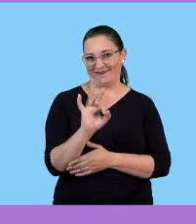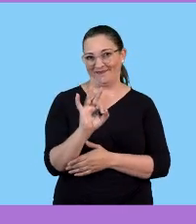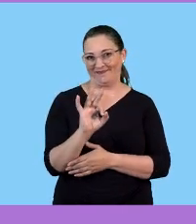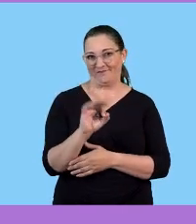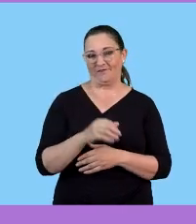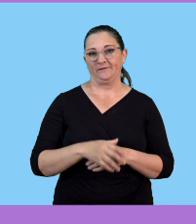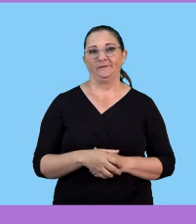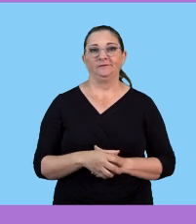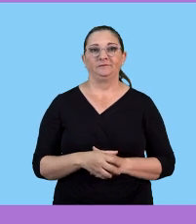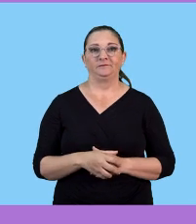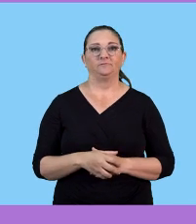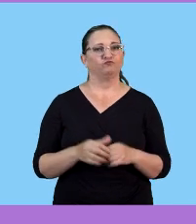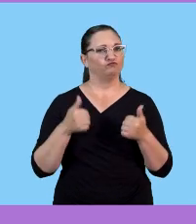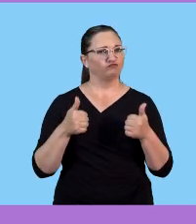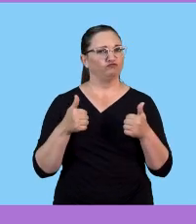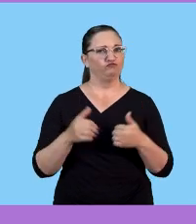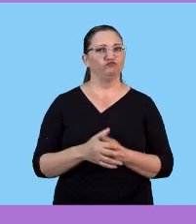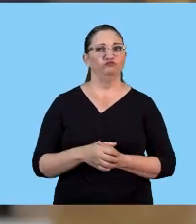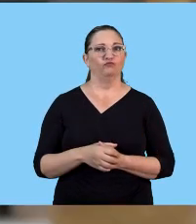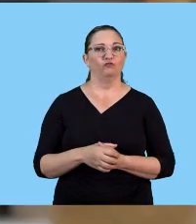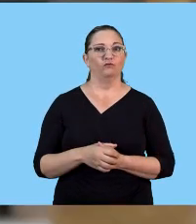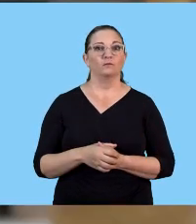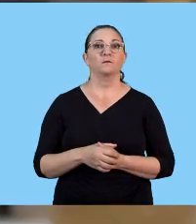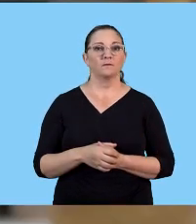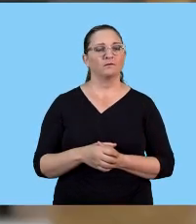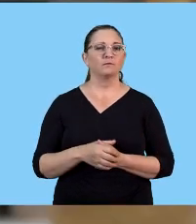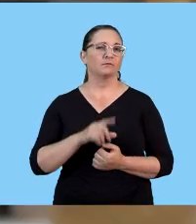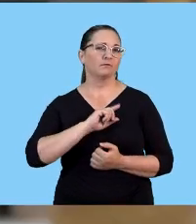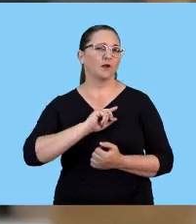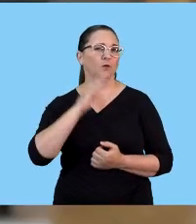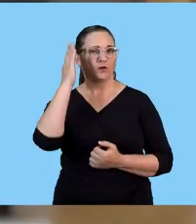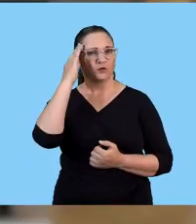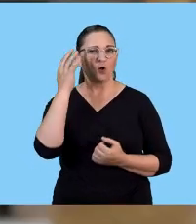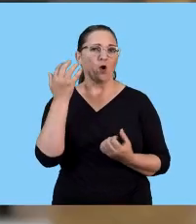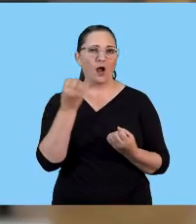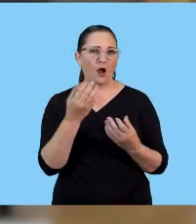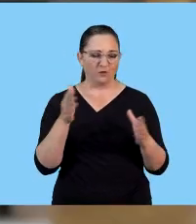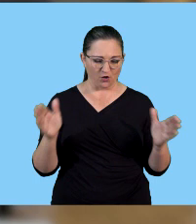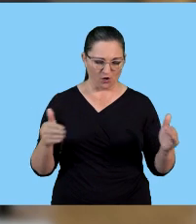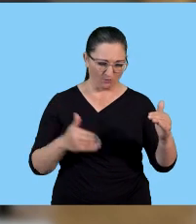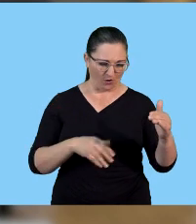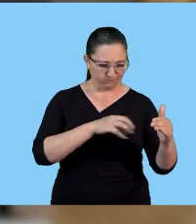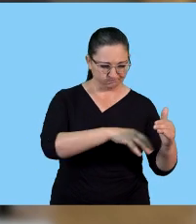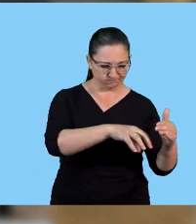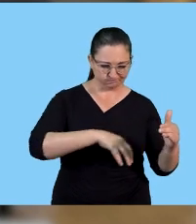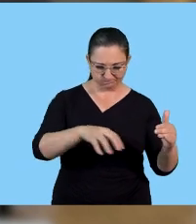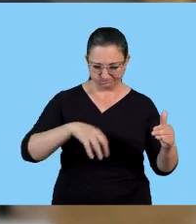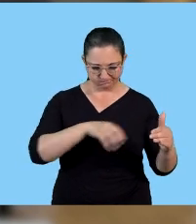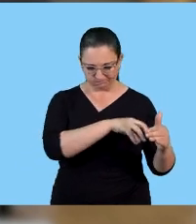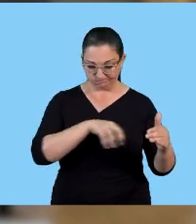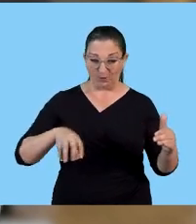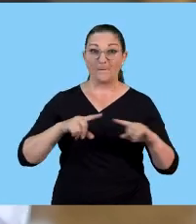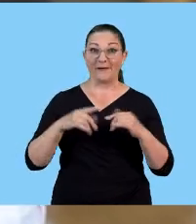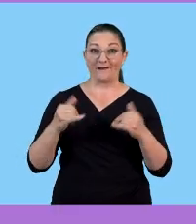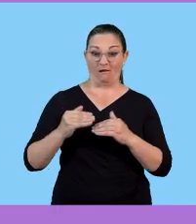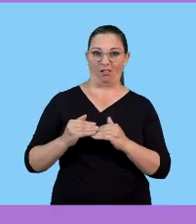we kind of have an idea of what's going into the box. I've just got to figure out the height, how many tins we can stack on top of each